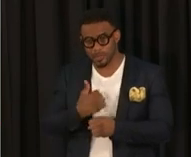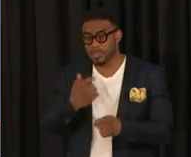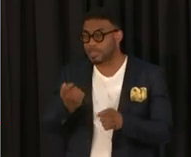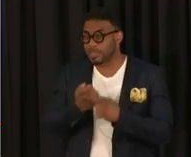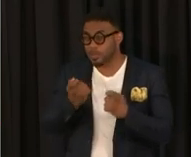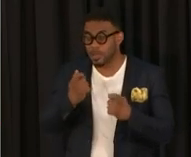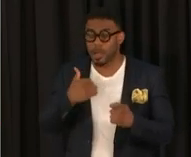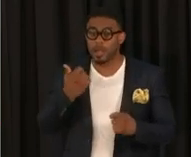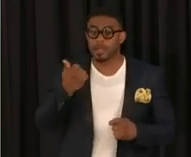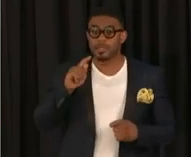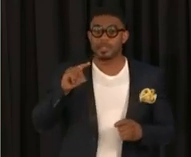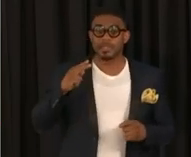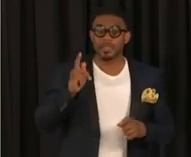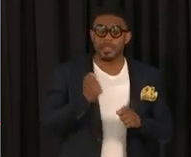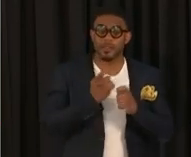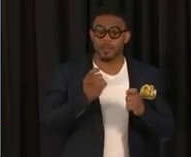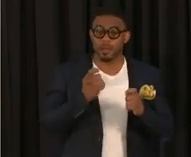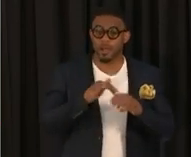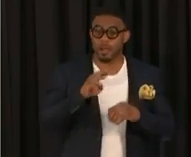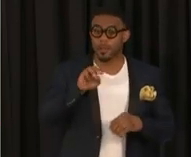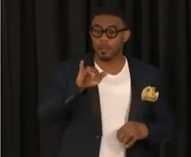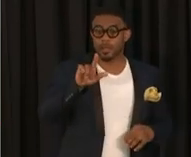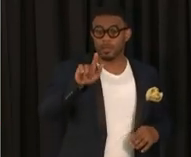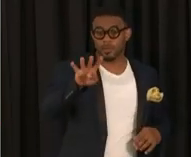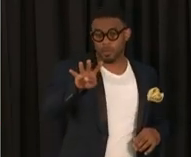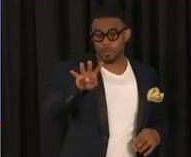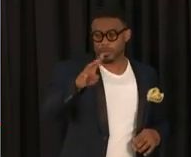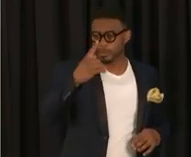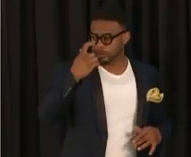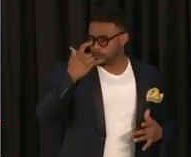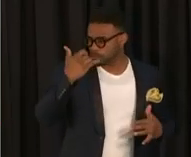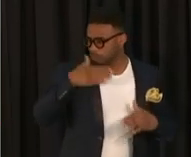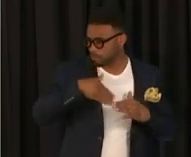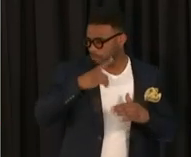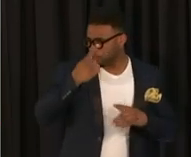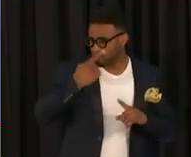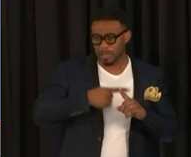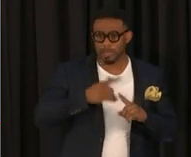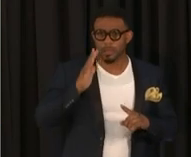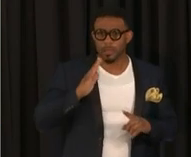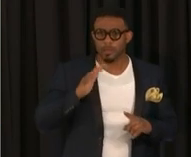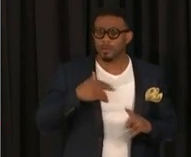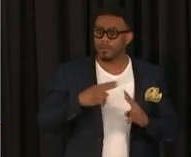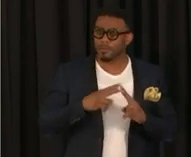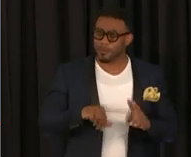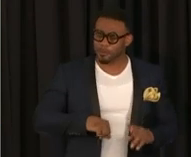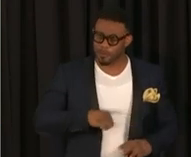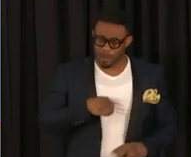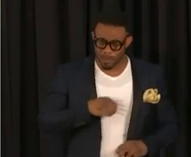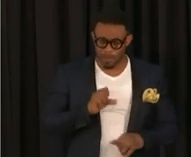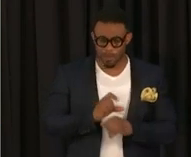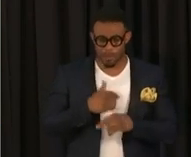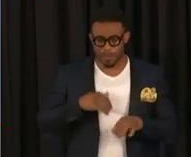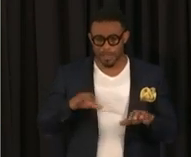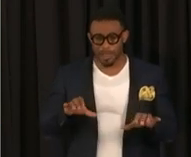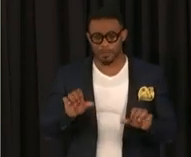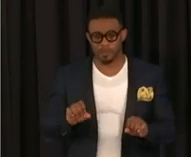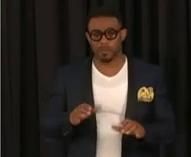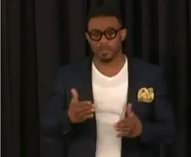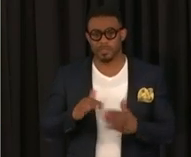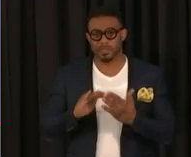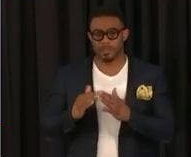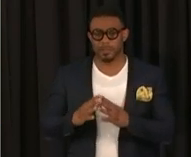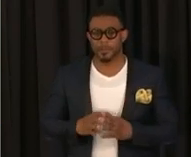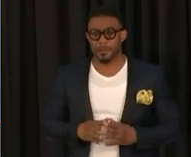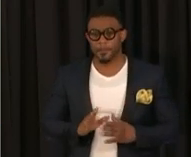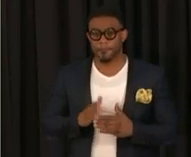We celebrated our 10th anniversary on May 24th, just a little over a month ago, and we're very, very proud of the work that we've been able to do